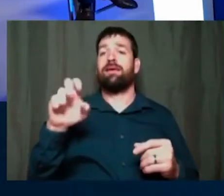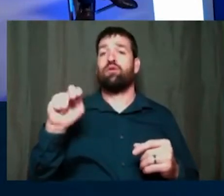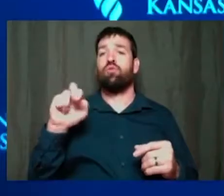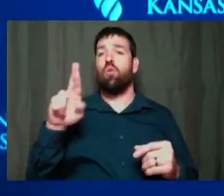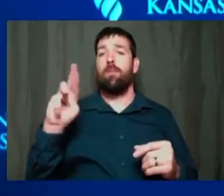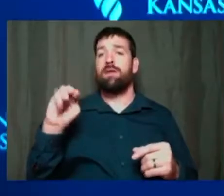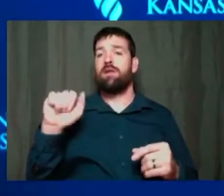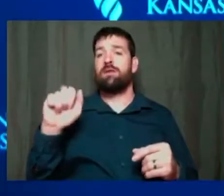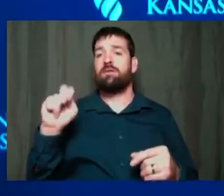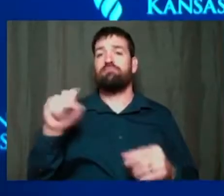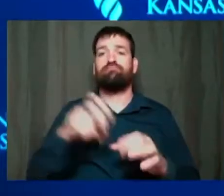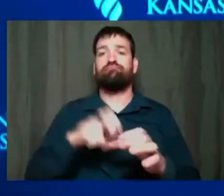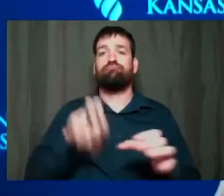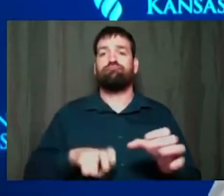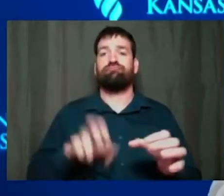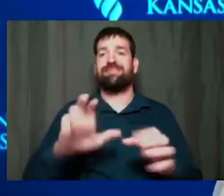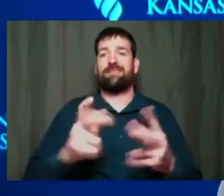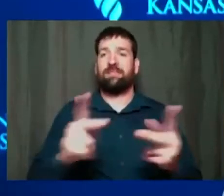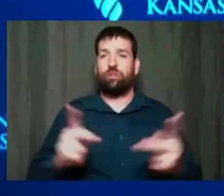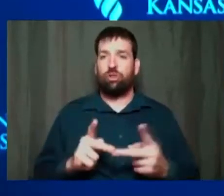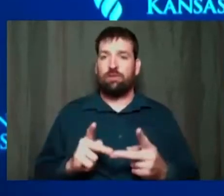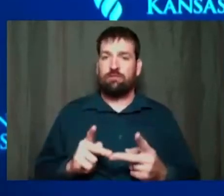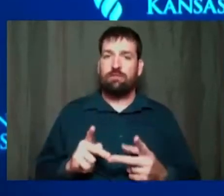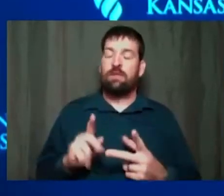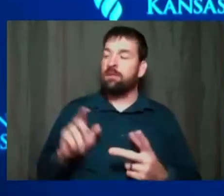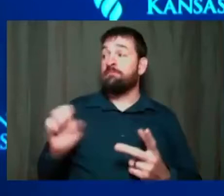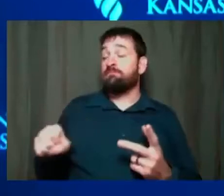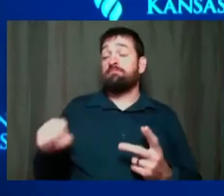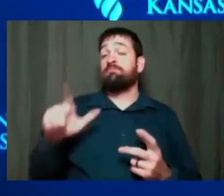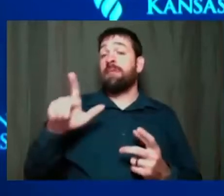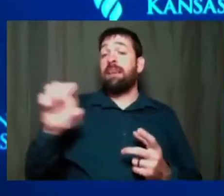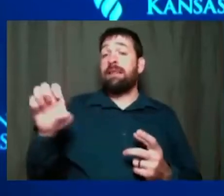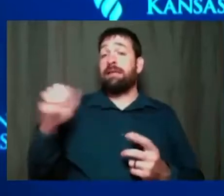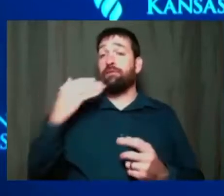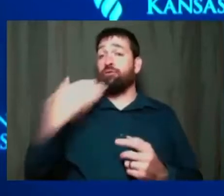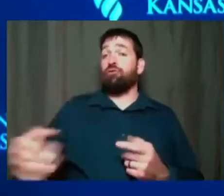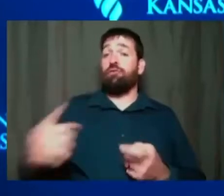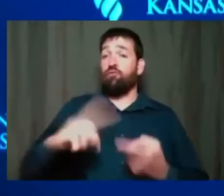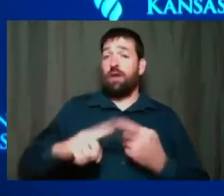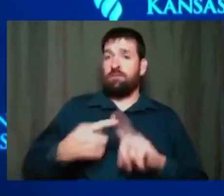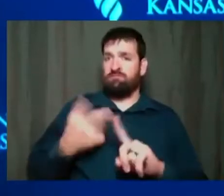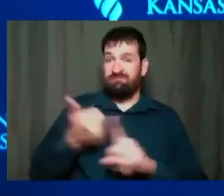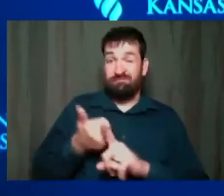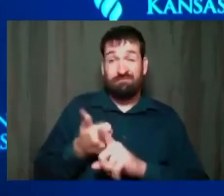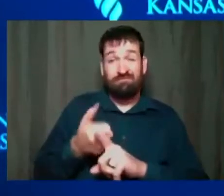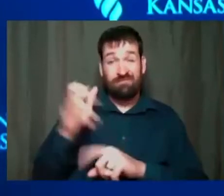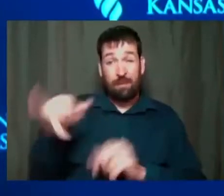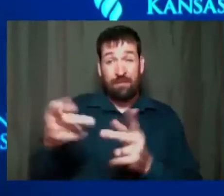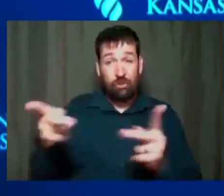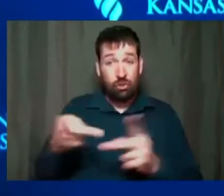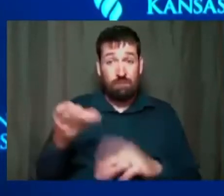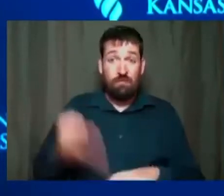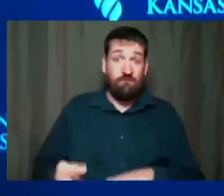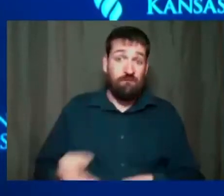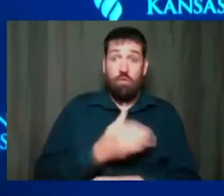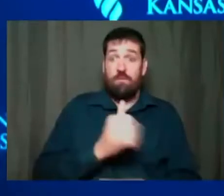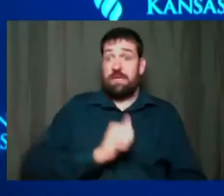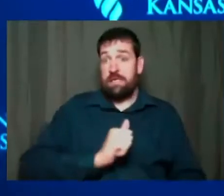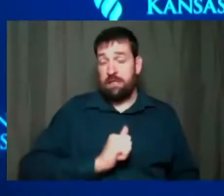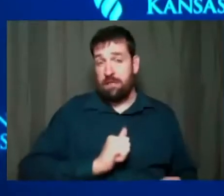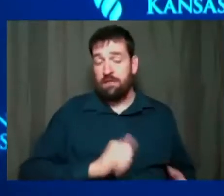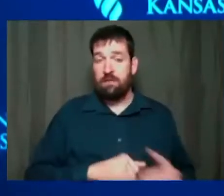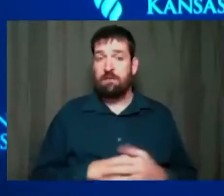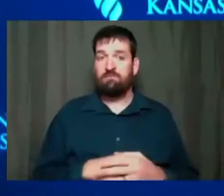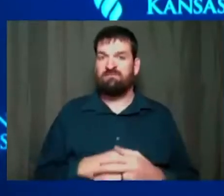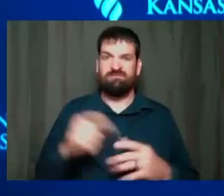Yeah, I think just Lee's a good friend. Lee held this position before I did as a chief Yeah. medical officer, and he'd been on this program for a